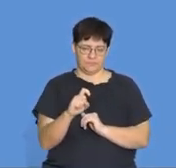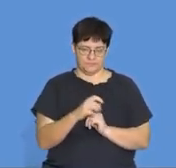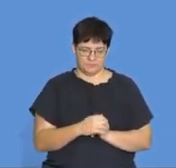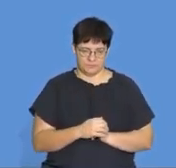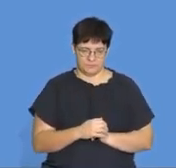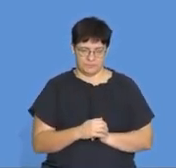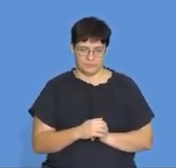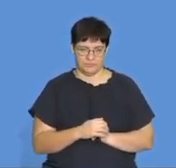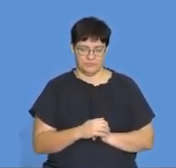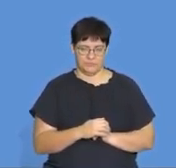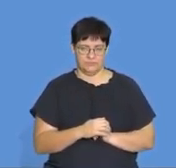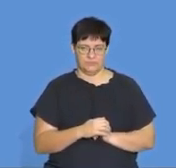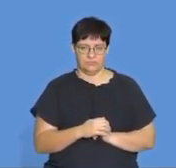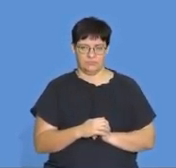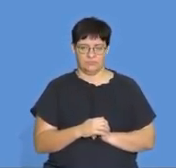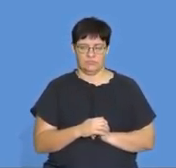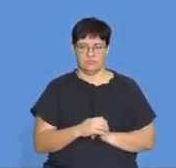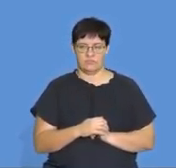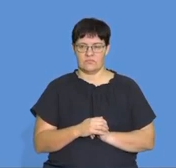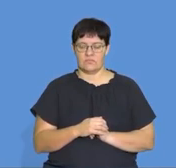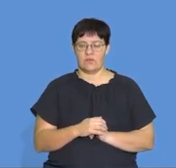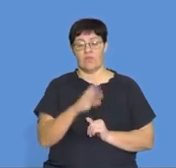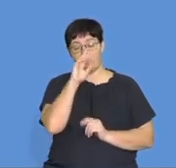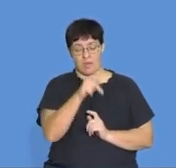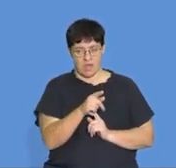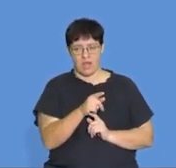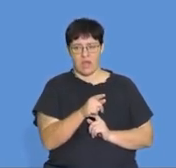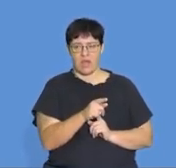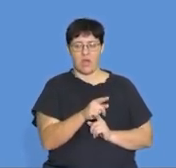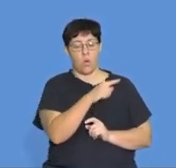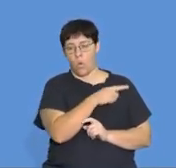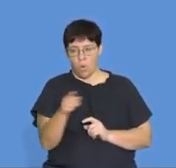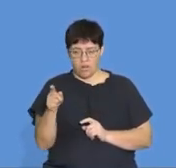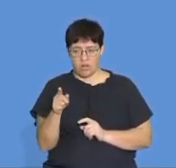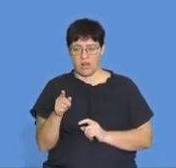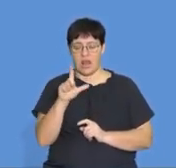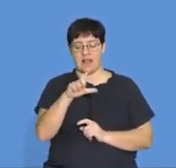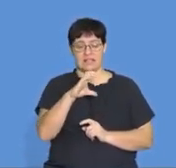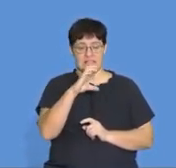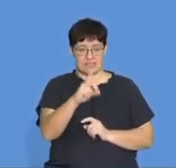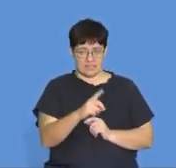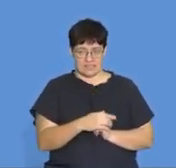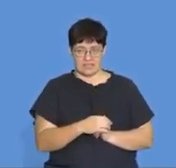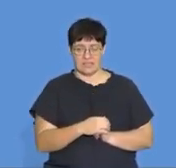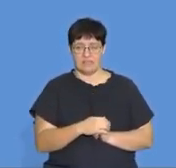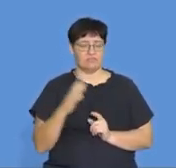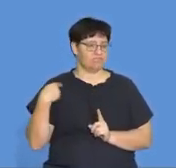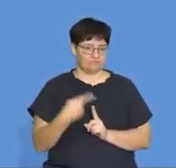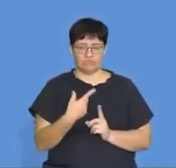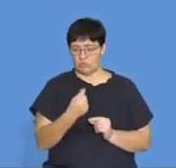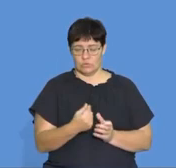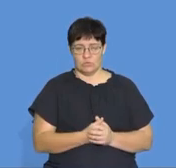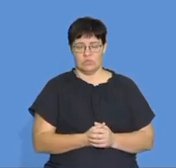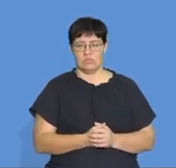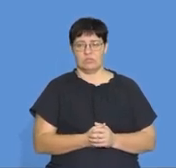2 minus x. And then remember, you multiply everything by the LCD as we've been doing.